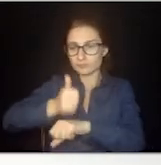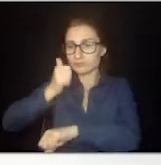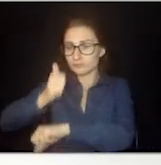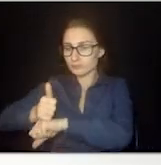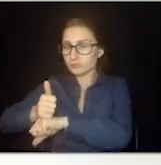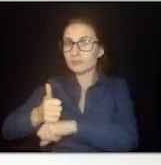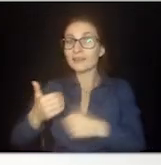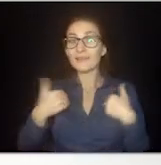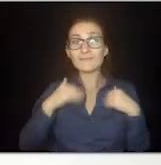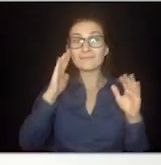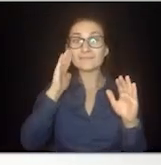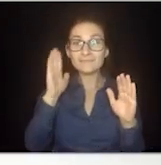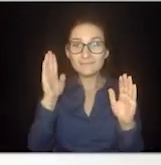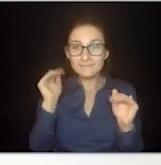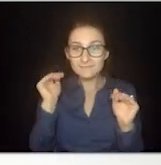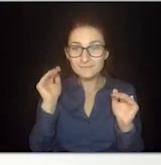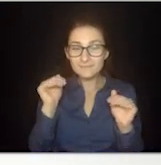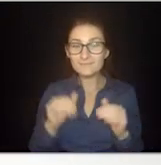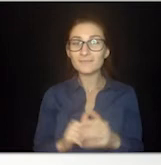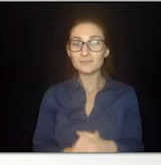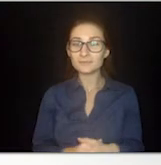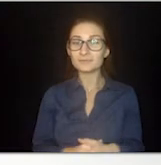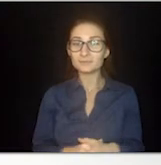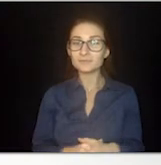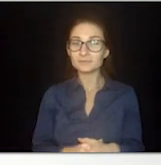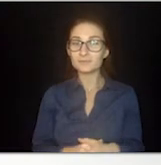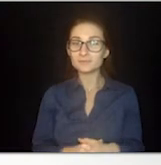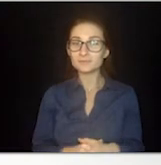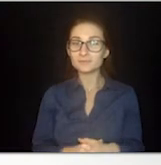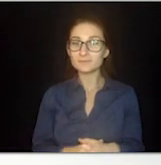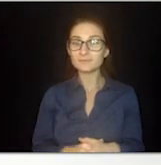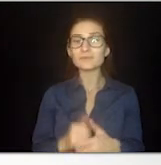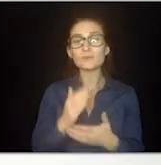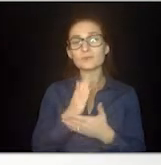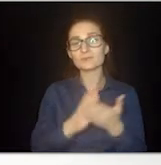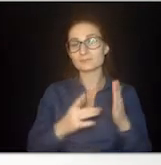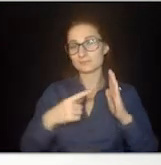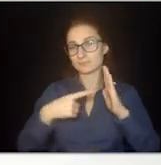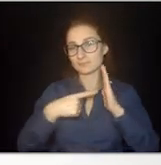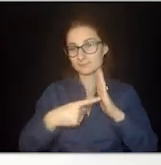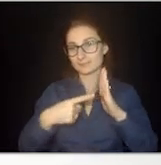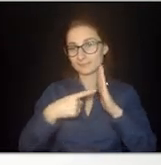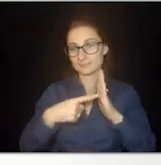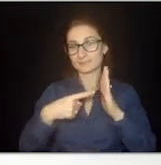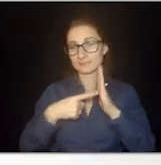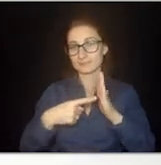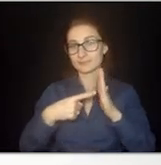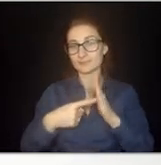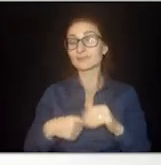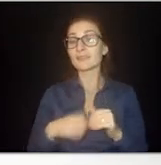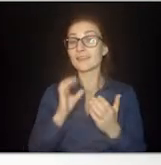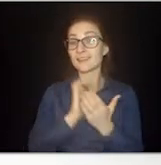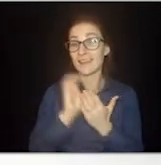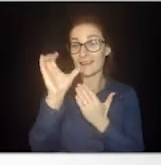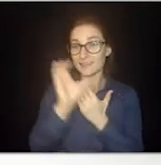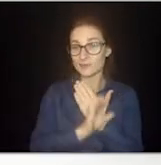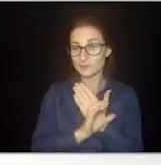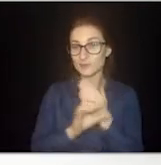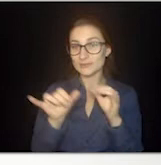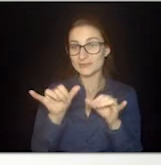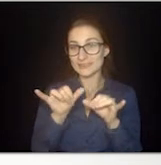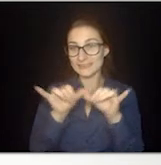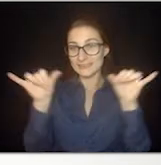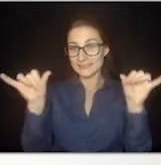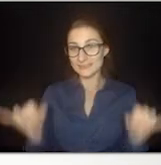thinking of anticipation, then here is some examples of what we call